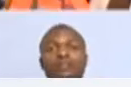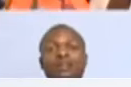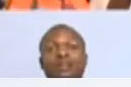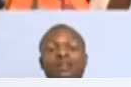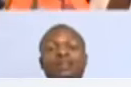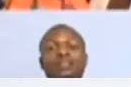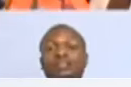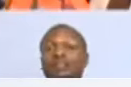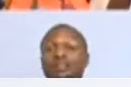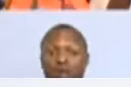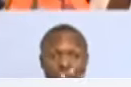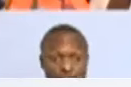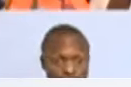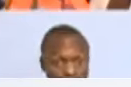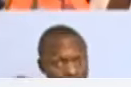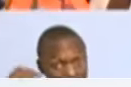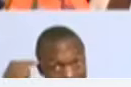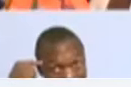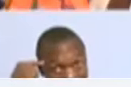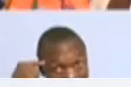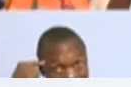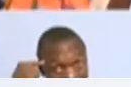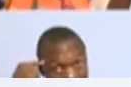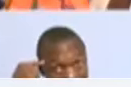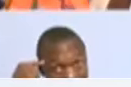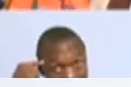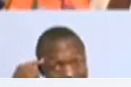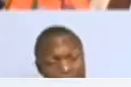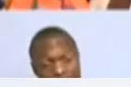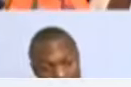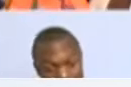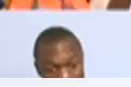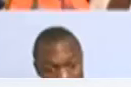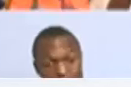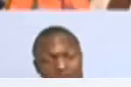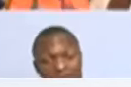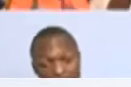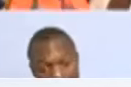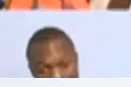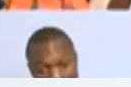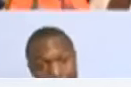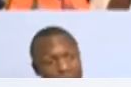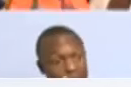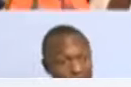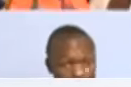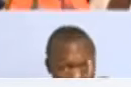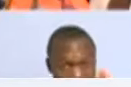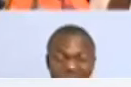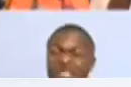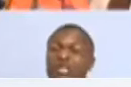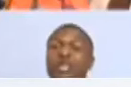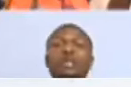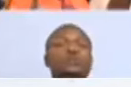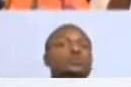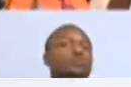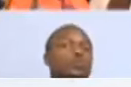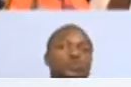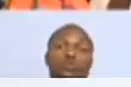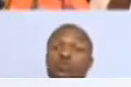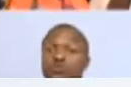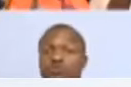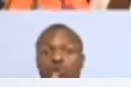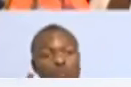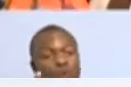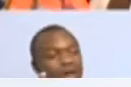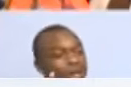government. We are committed to upholding and protecting these principles in totality, not from one